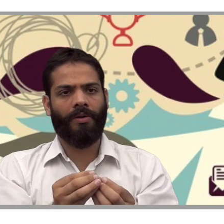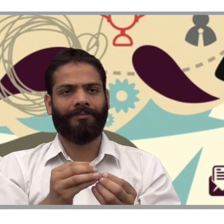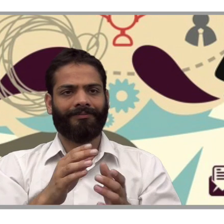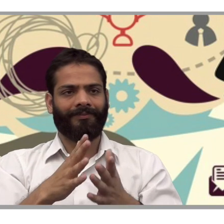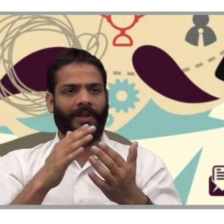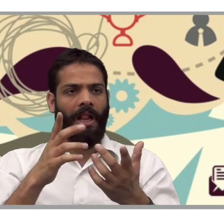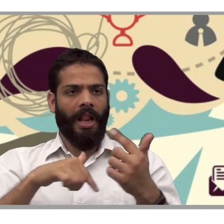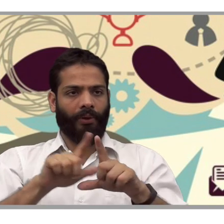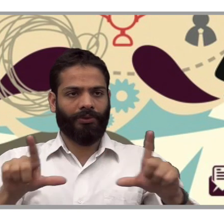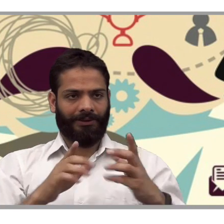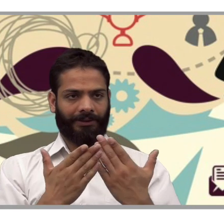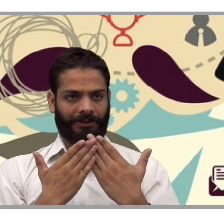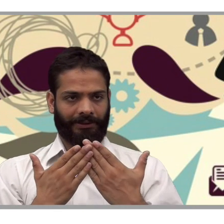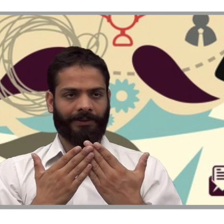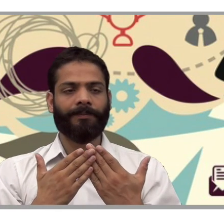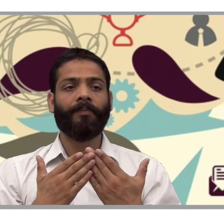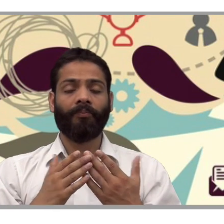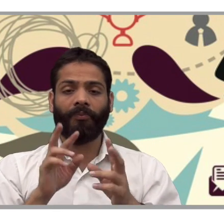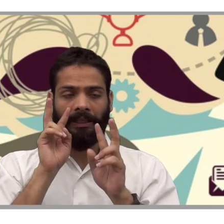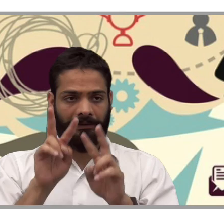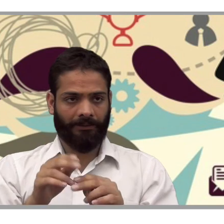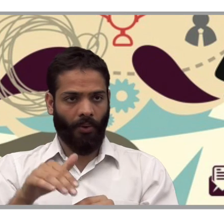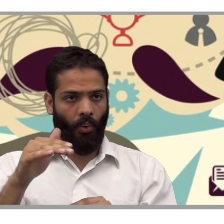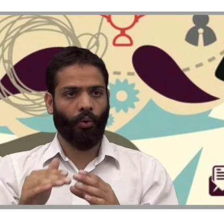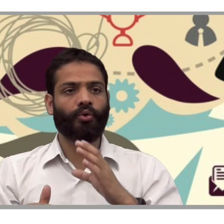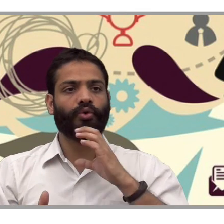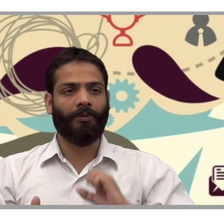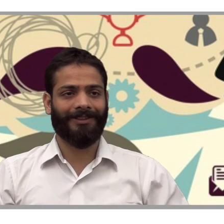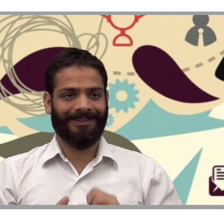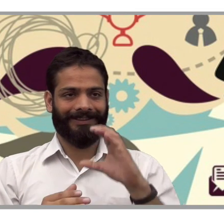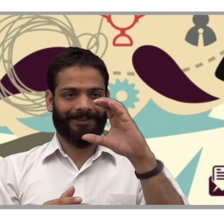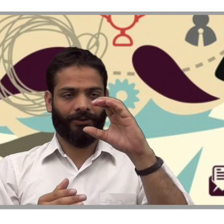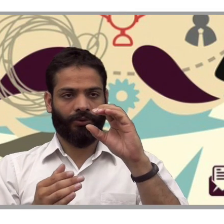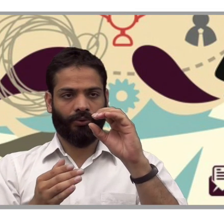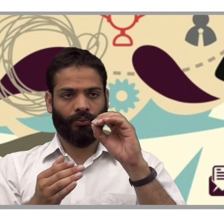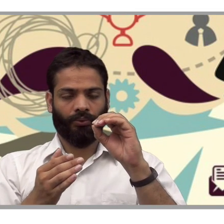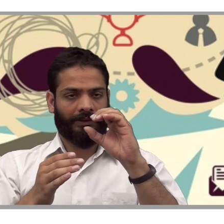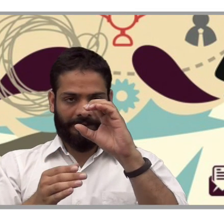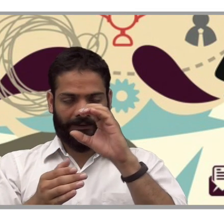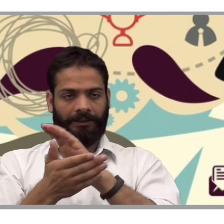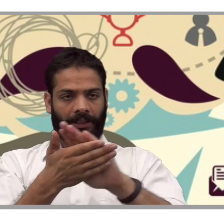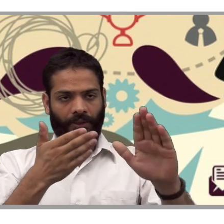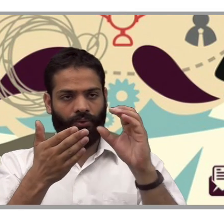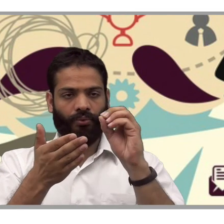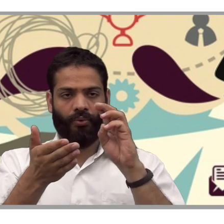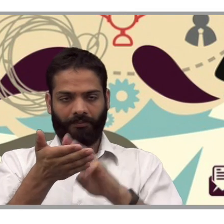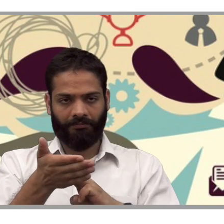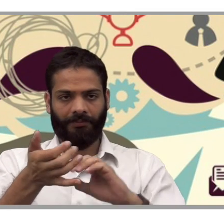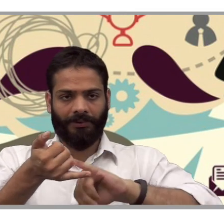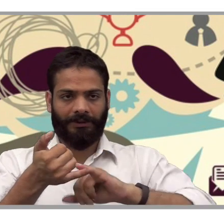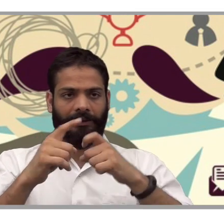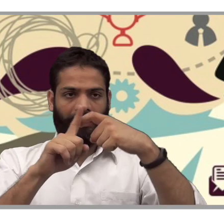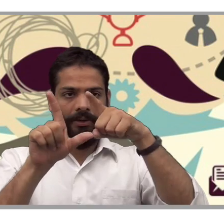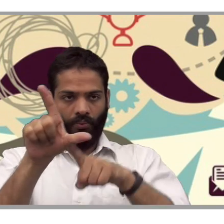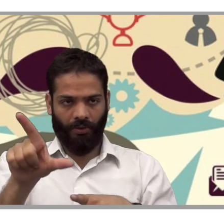a journal conclusion has been that the most pervasive aspects of sign language universals are determined by